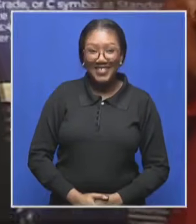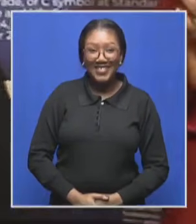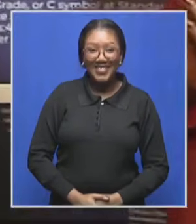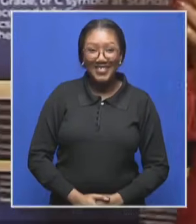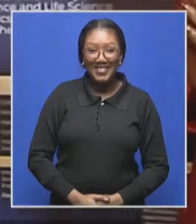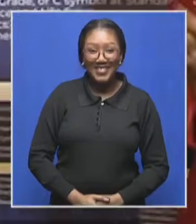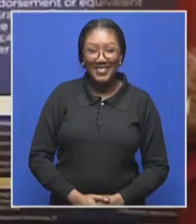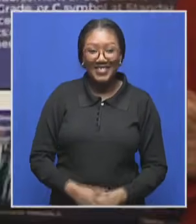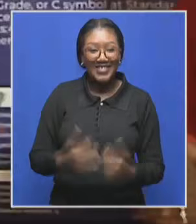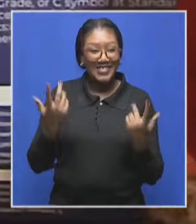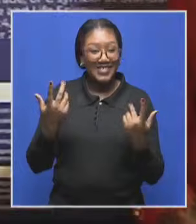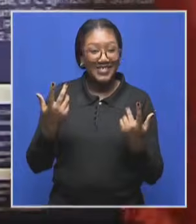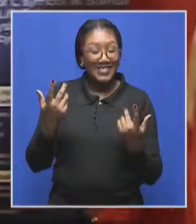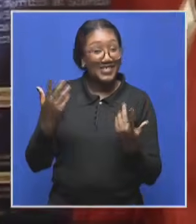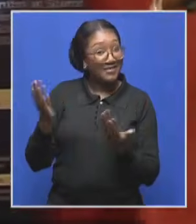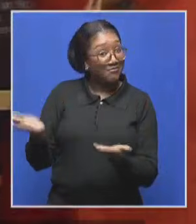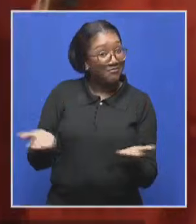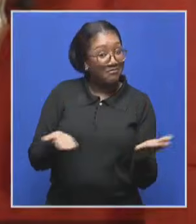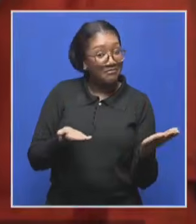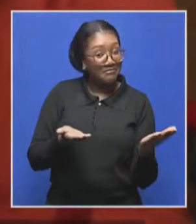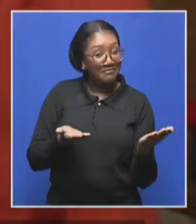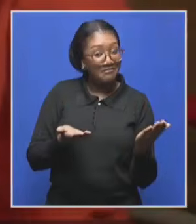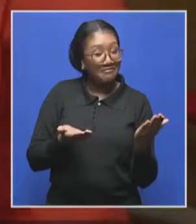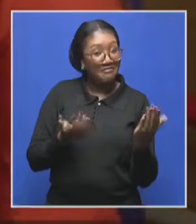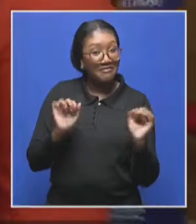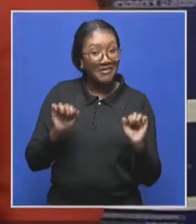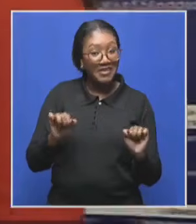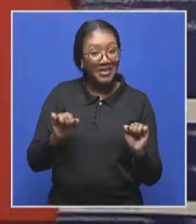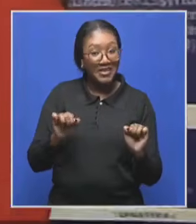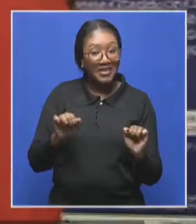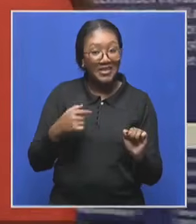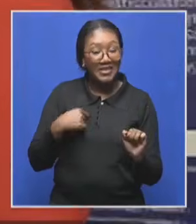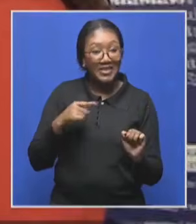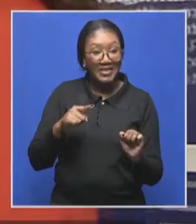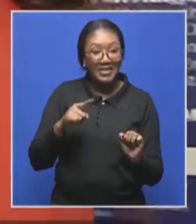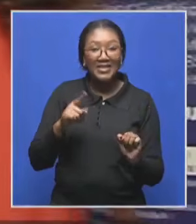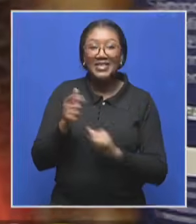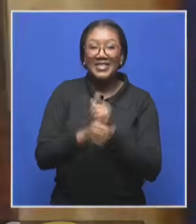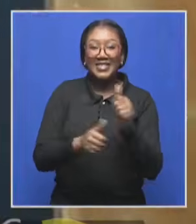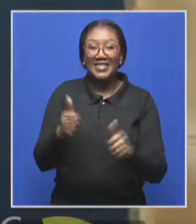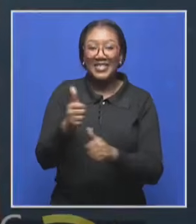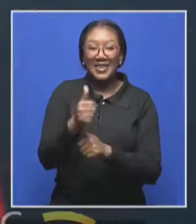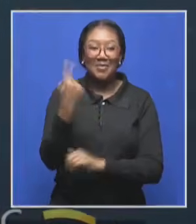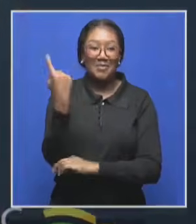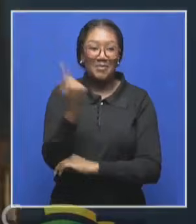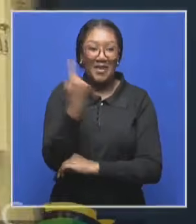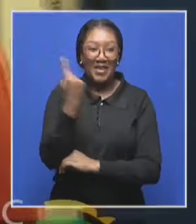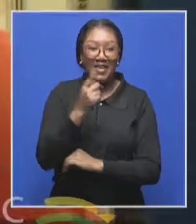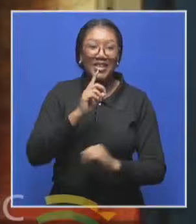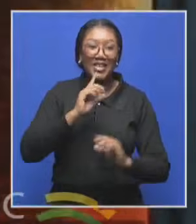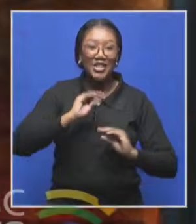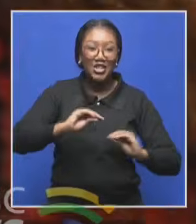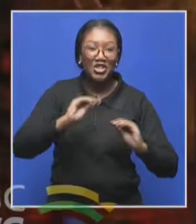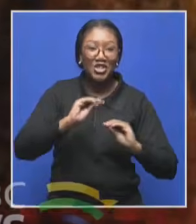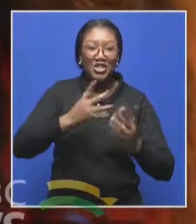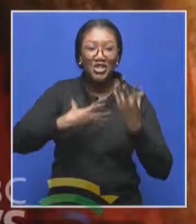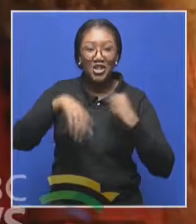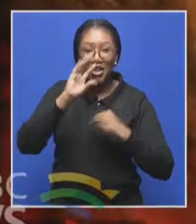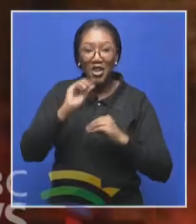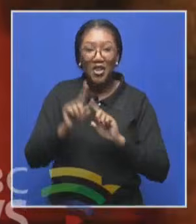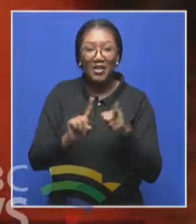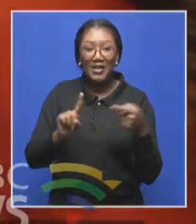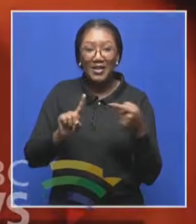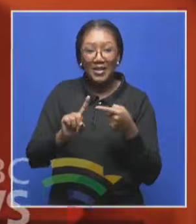Well, we have been invited in. In fact, joining me for this chat is the Deputy Vice Chancellor of Teaching and Learning, Dr. Grace Kanakana